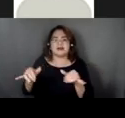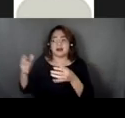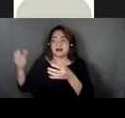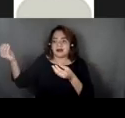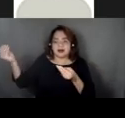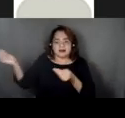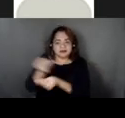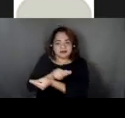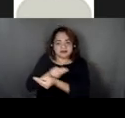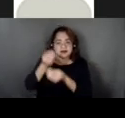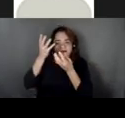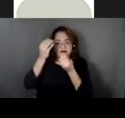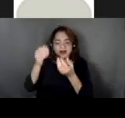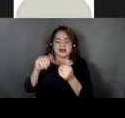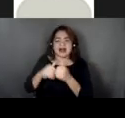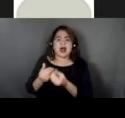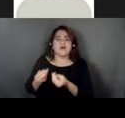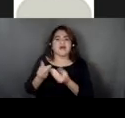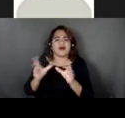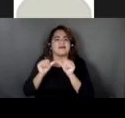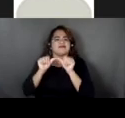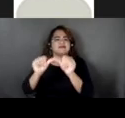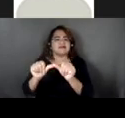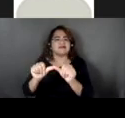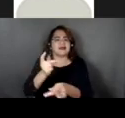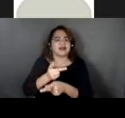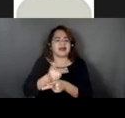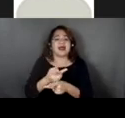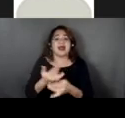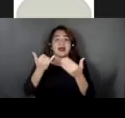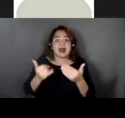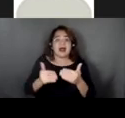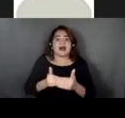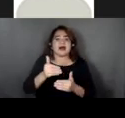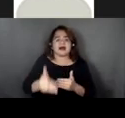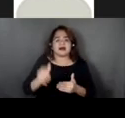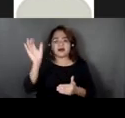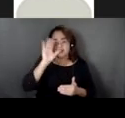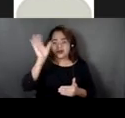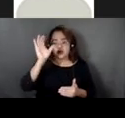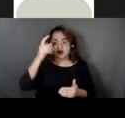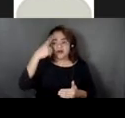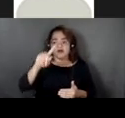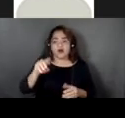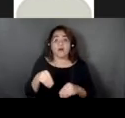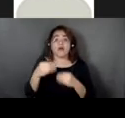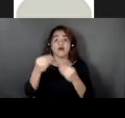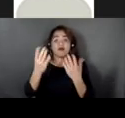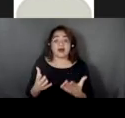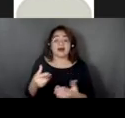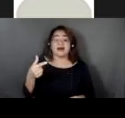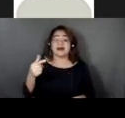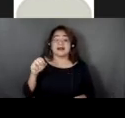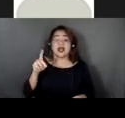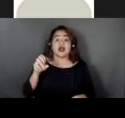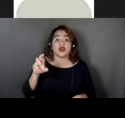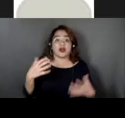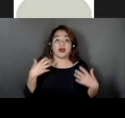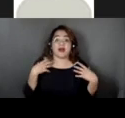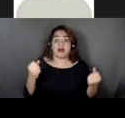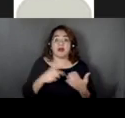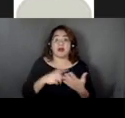So how would one go about finding a provider? I would say for the Gender Health Program, contacting the